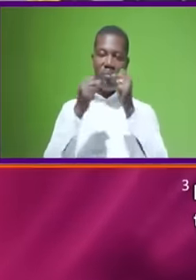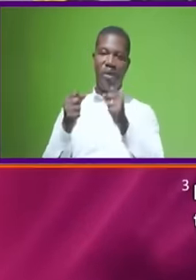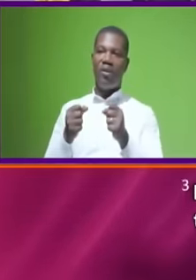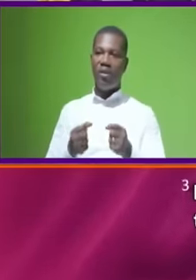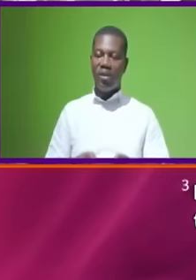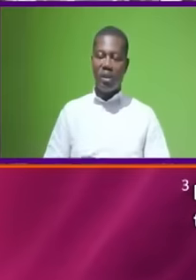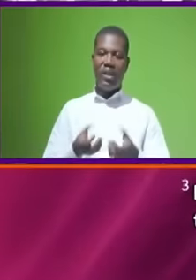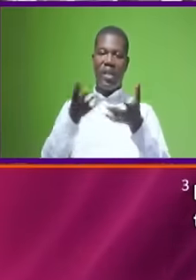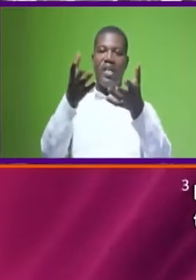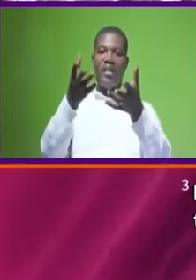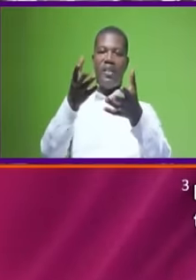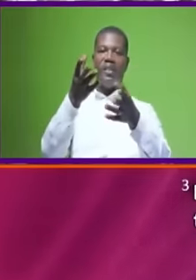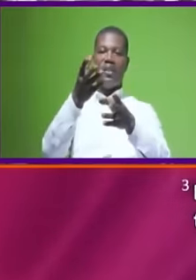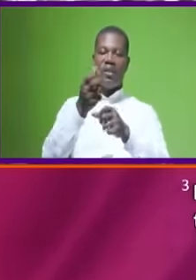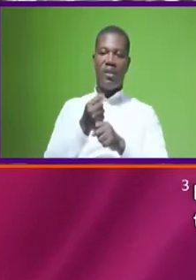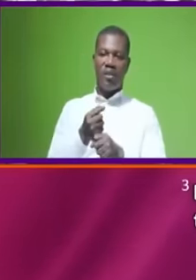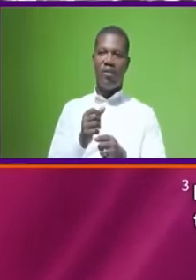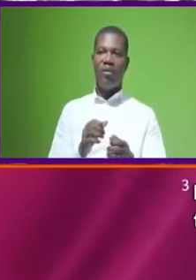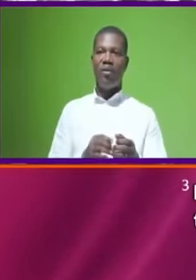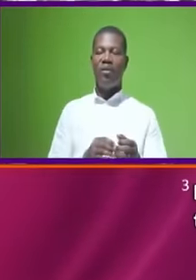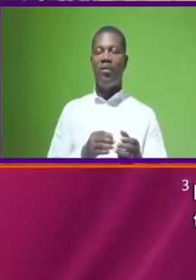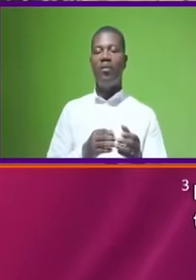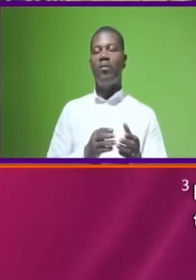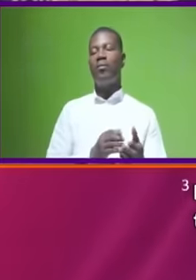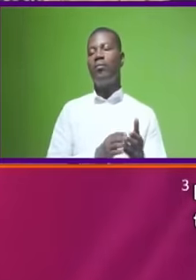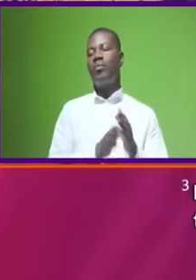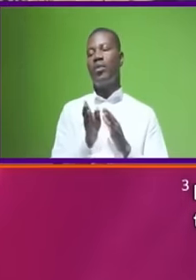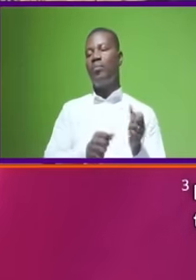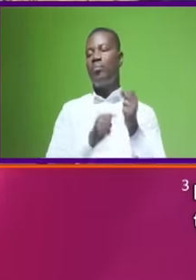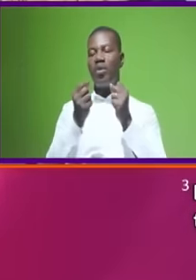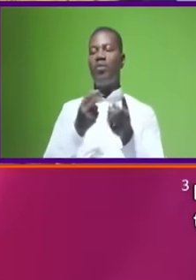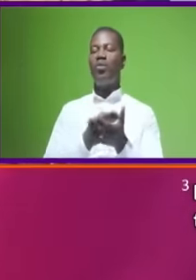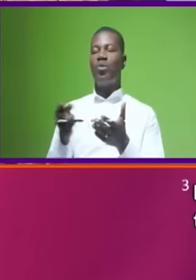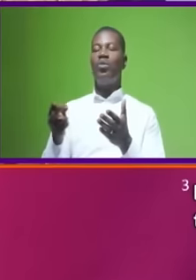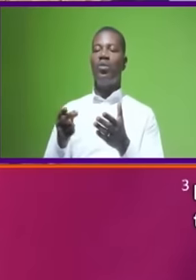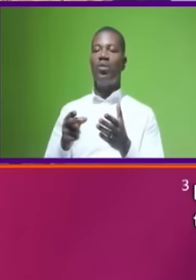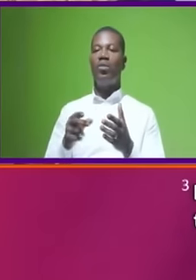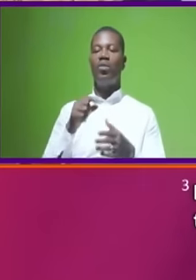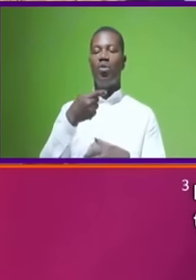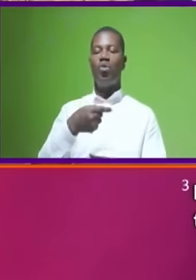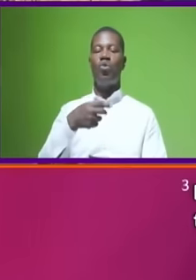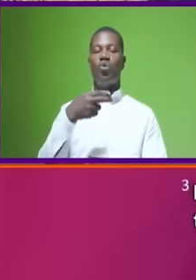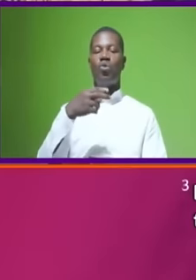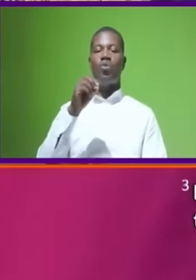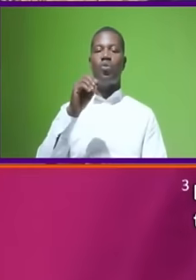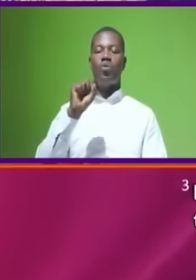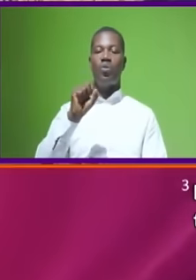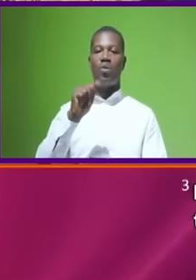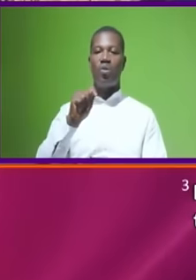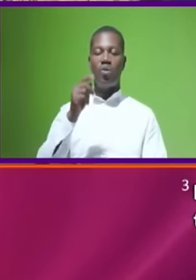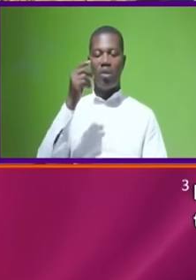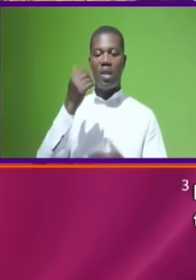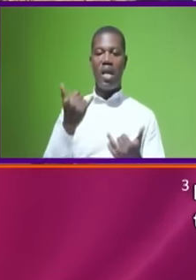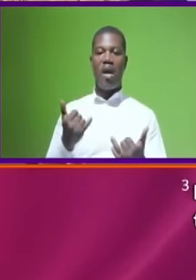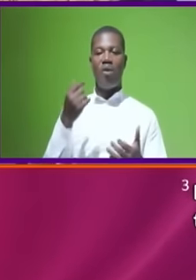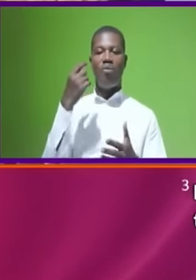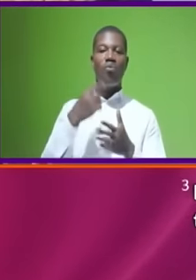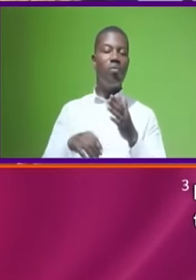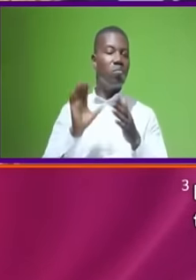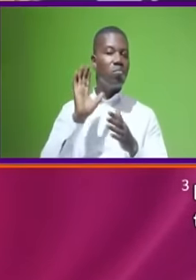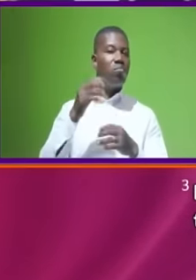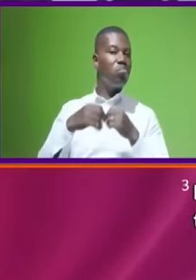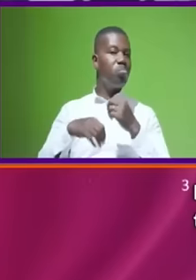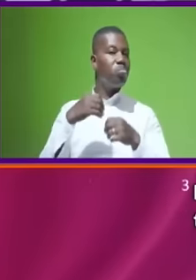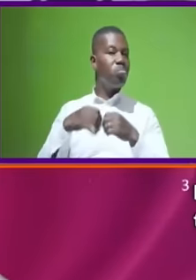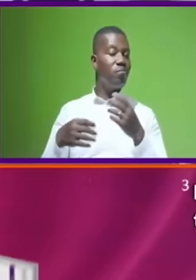Take it! I receive it. By the power of the Holy Ghost. Yes. After how the saying. So it is this Holy Ghost